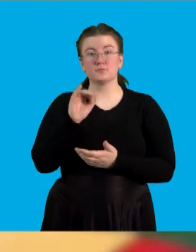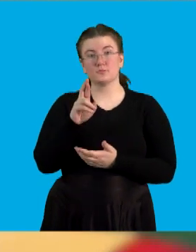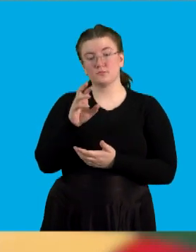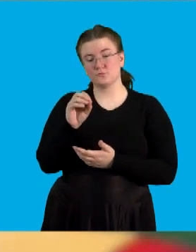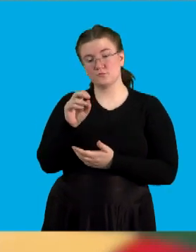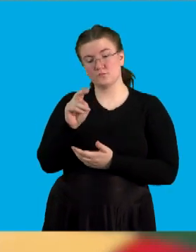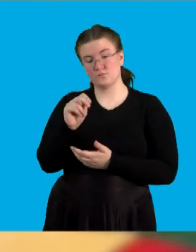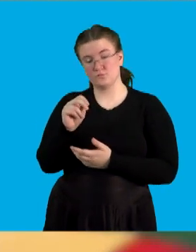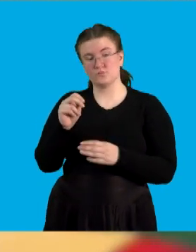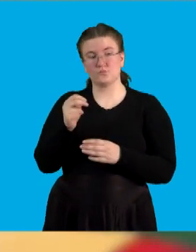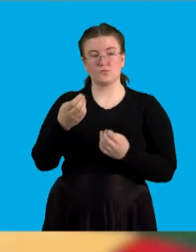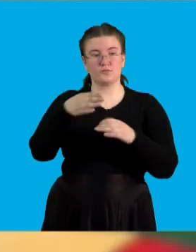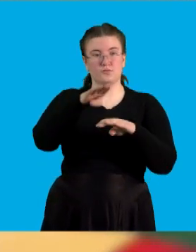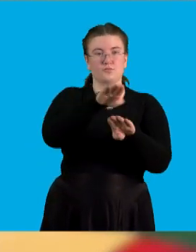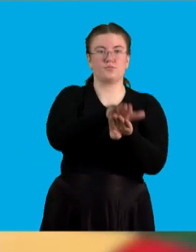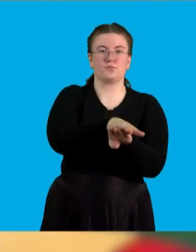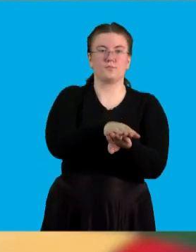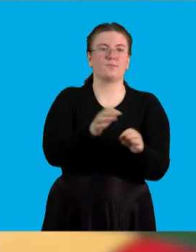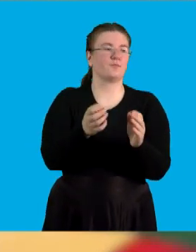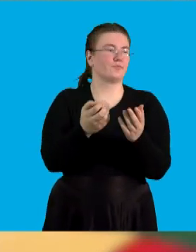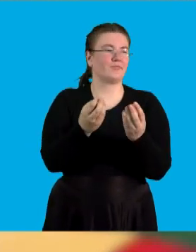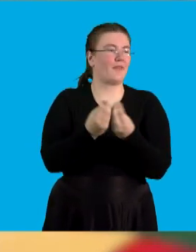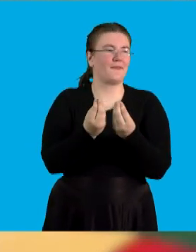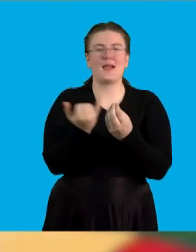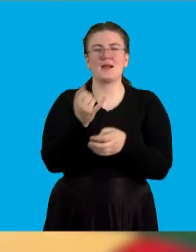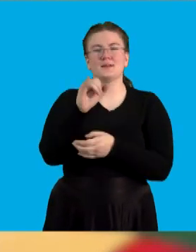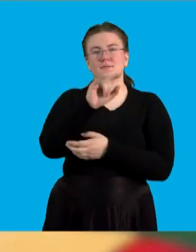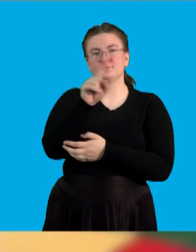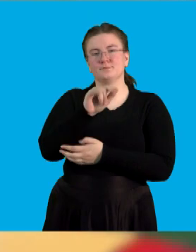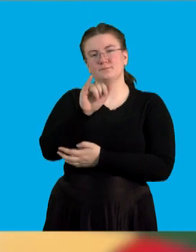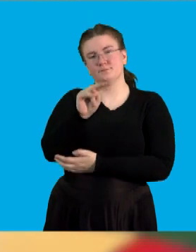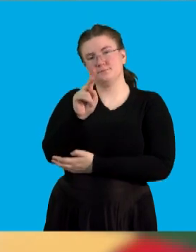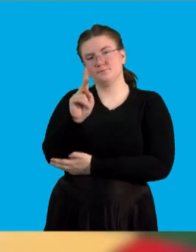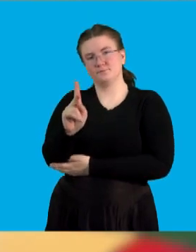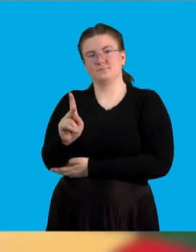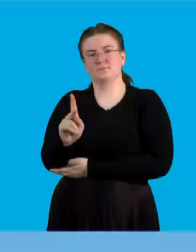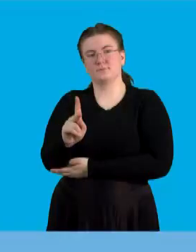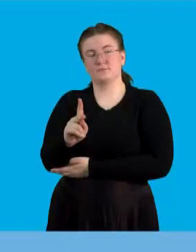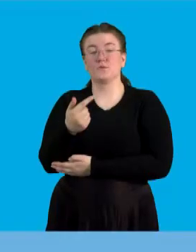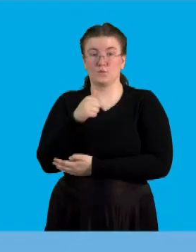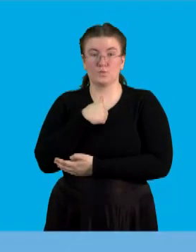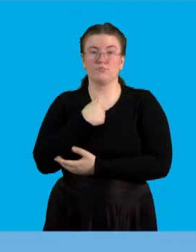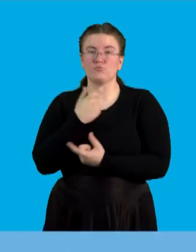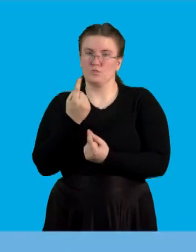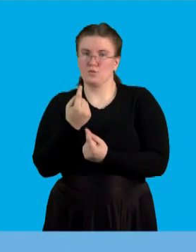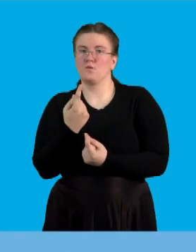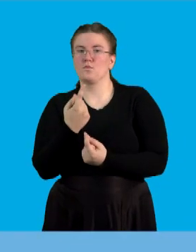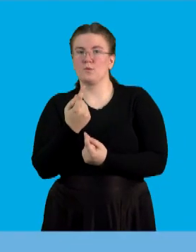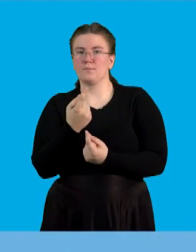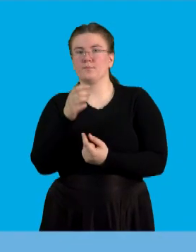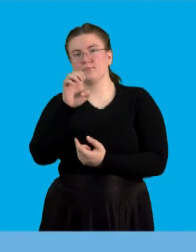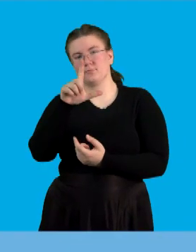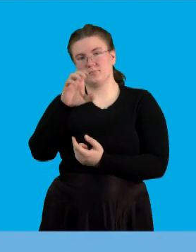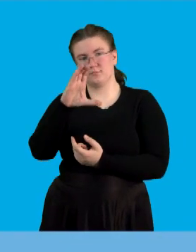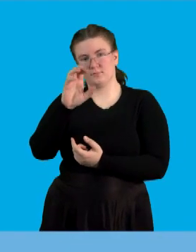iron with a metal that takes a long time to rust, like zinc. So basically, when we electroplate, when